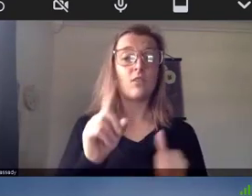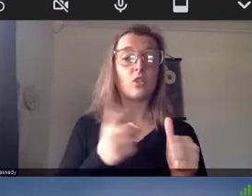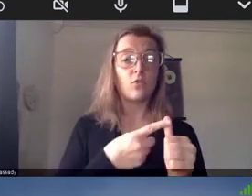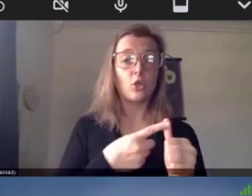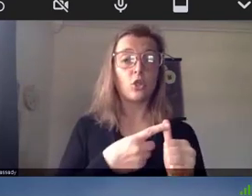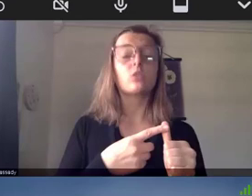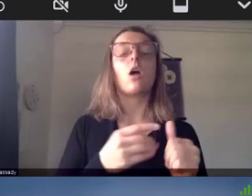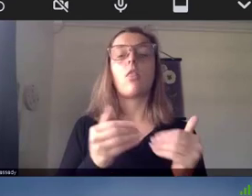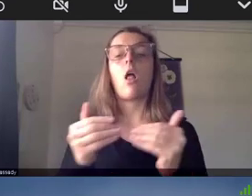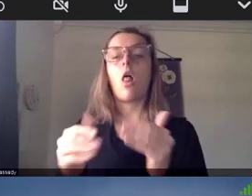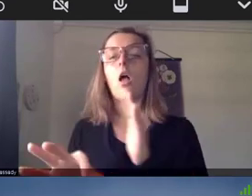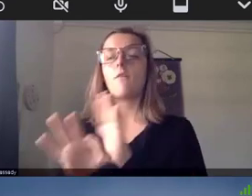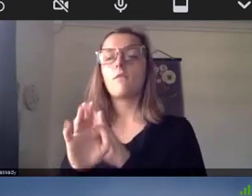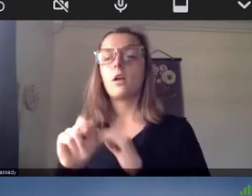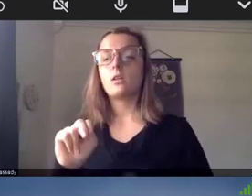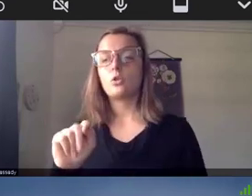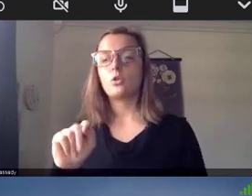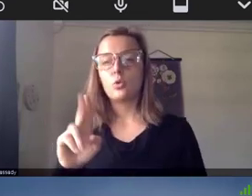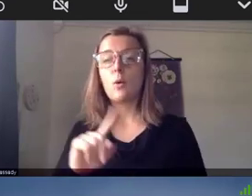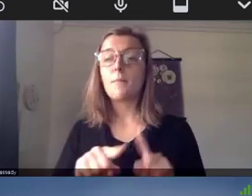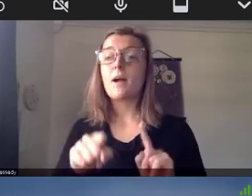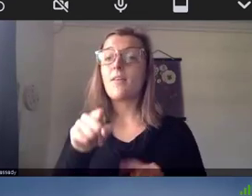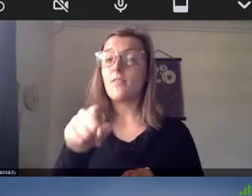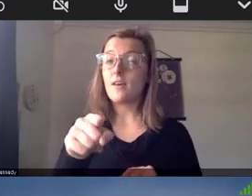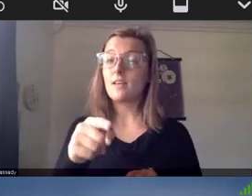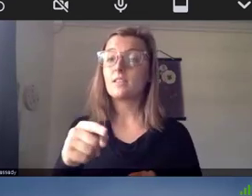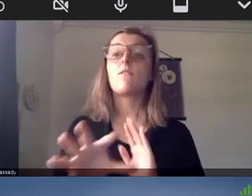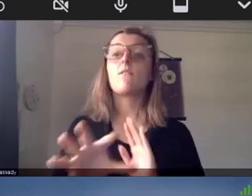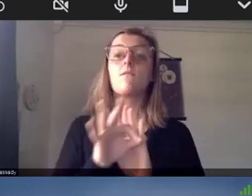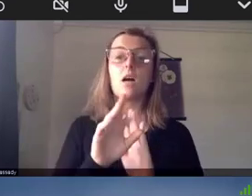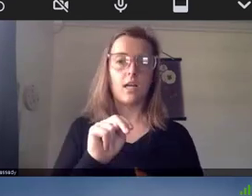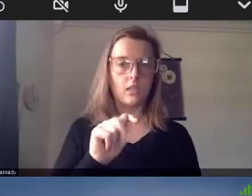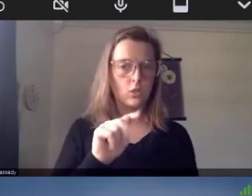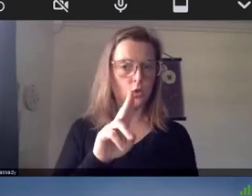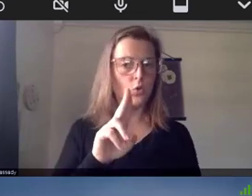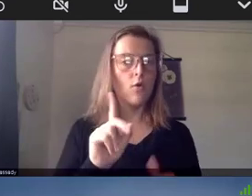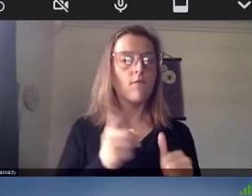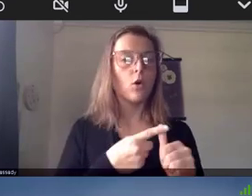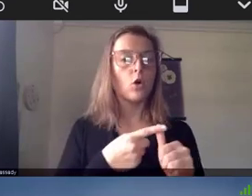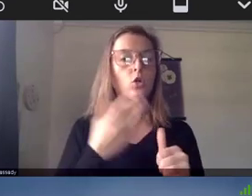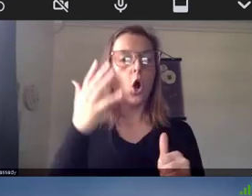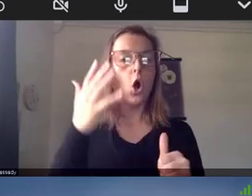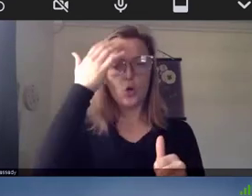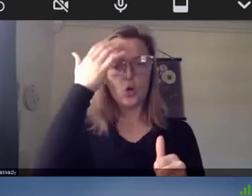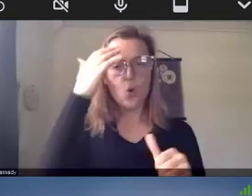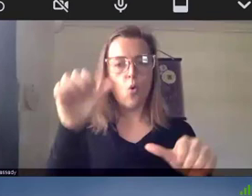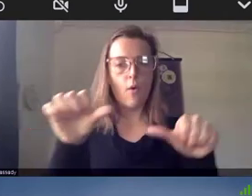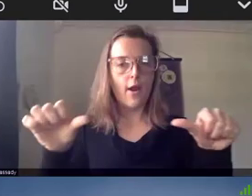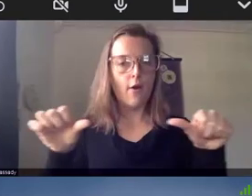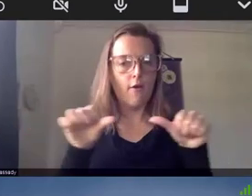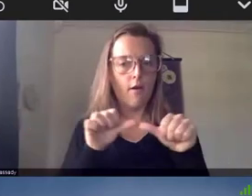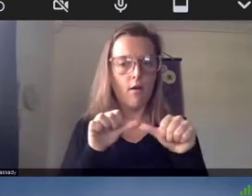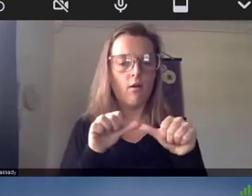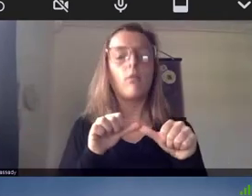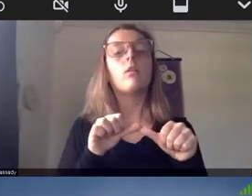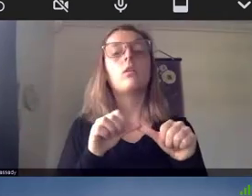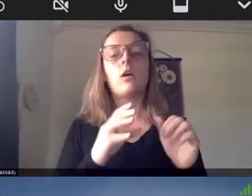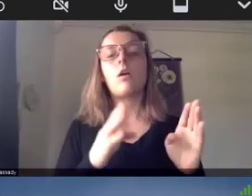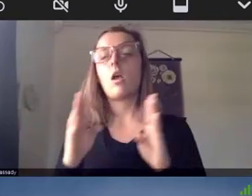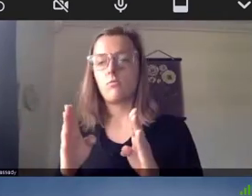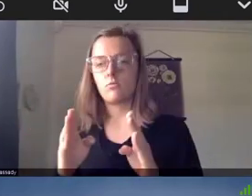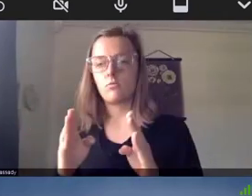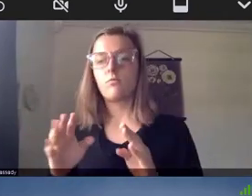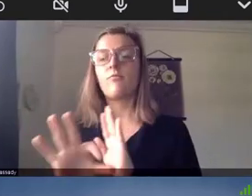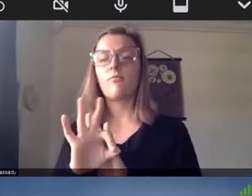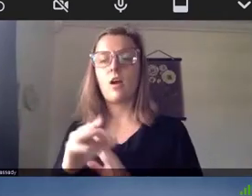first from the definition because we know the area already. And then we use that to find effectiveness. And then we use the definition of